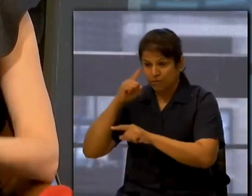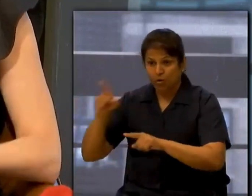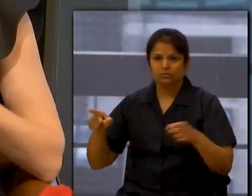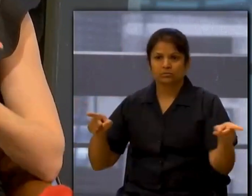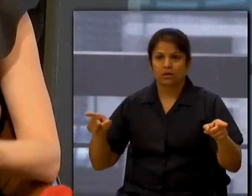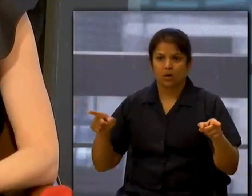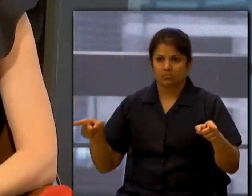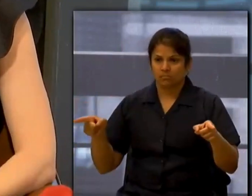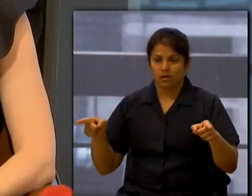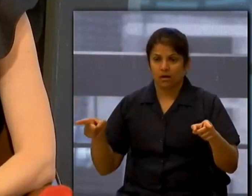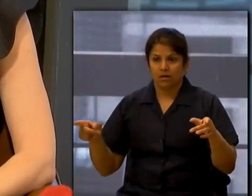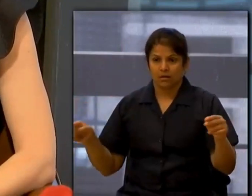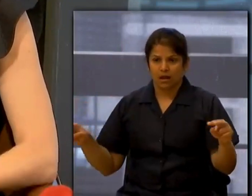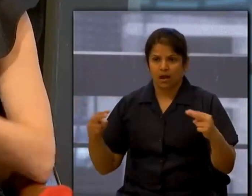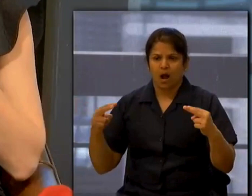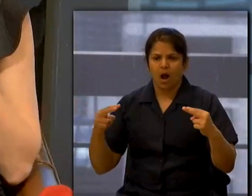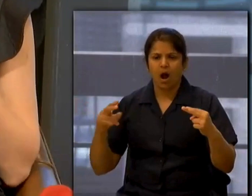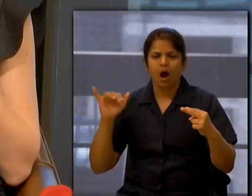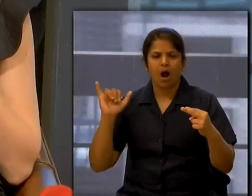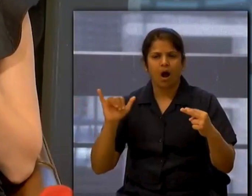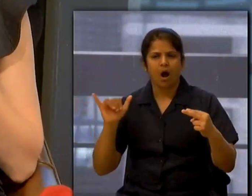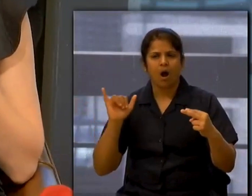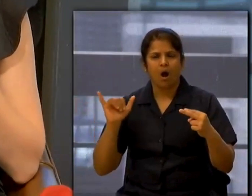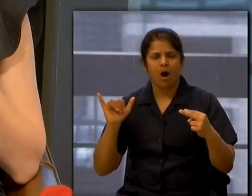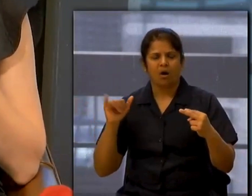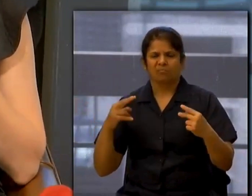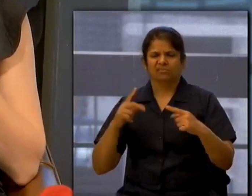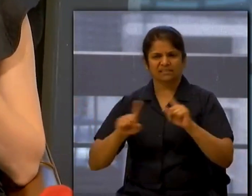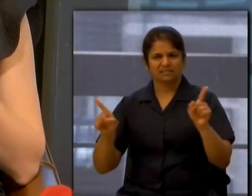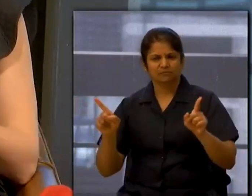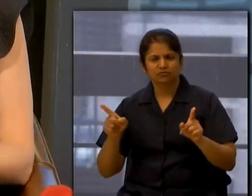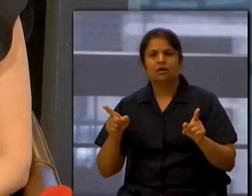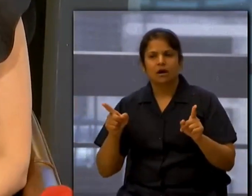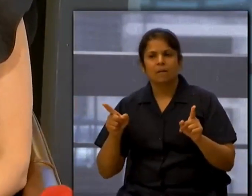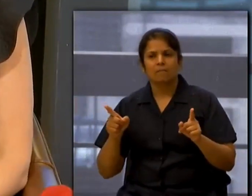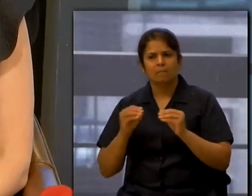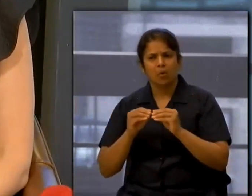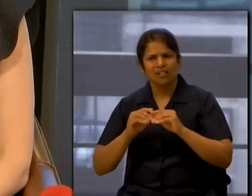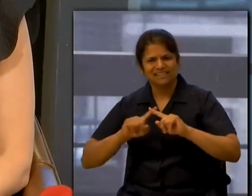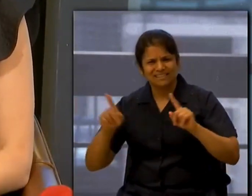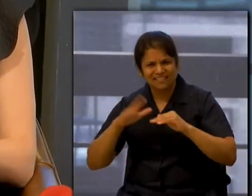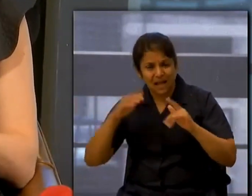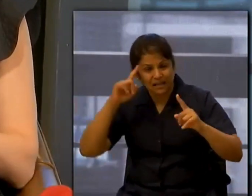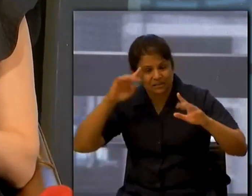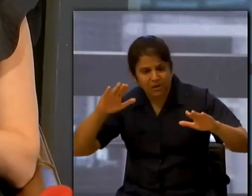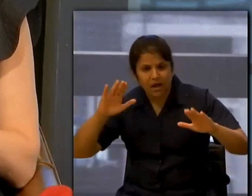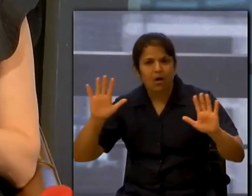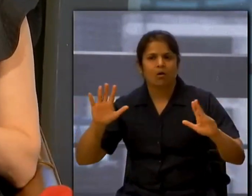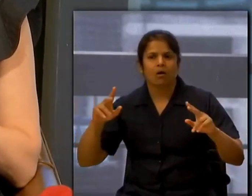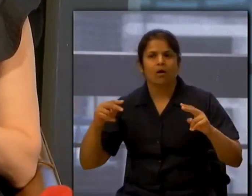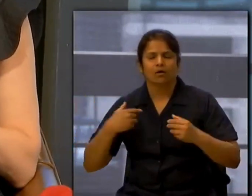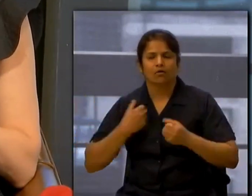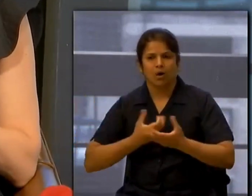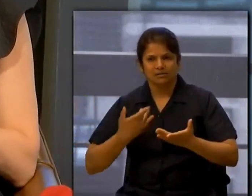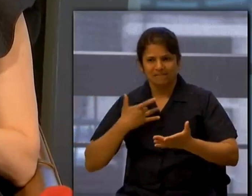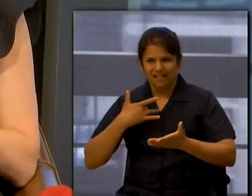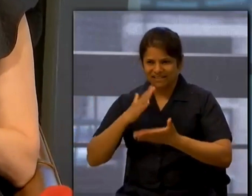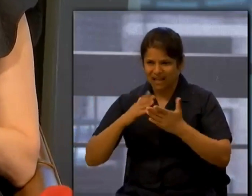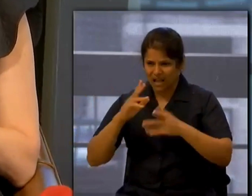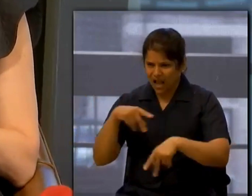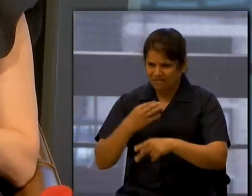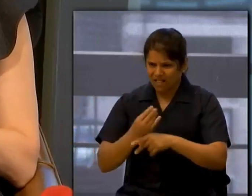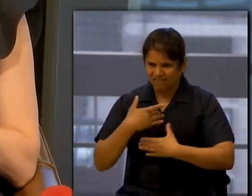more different than we thought, and actually maybe that's making us feel a certain way. And I think that